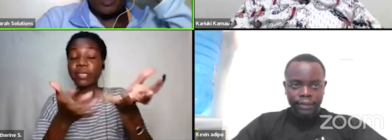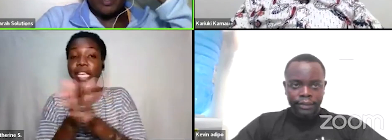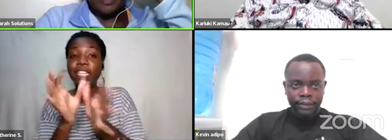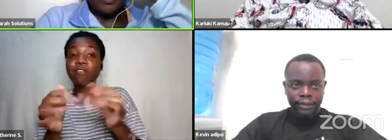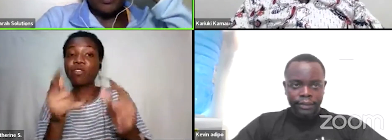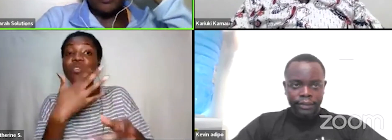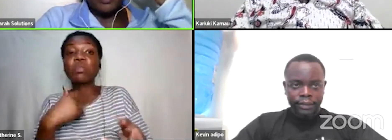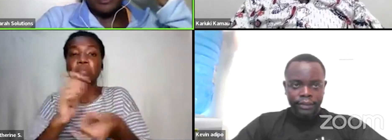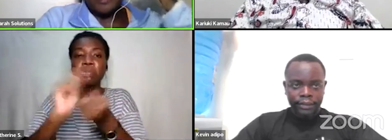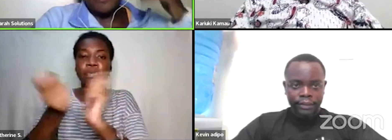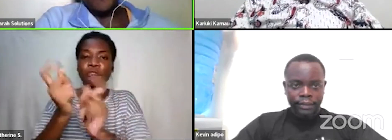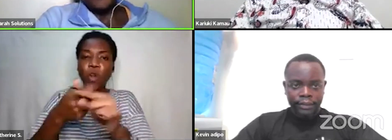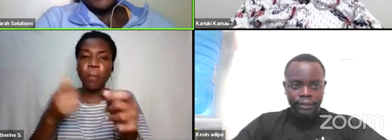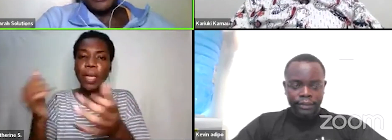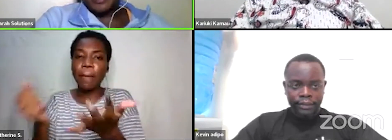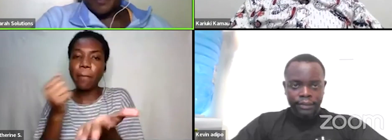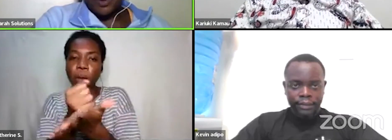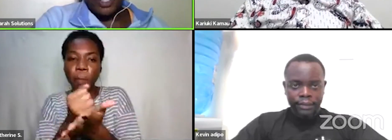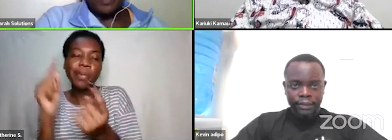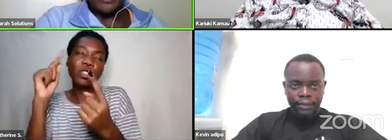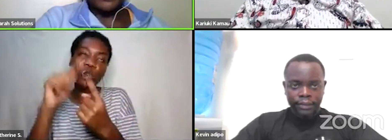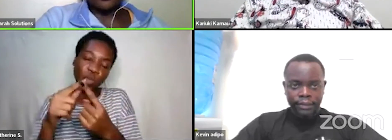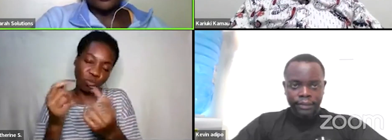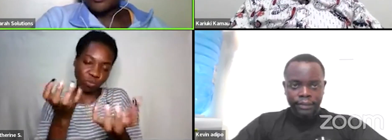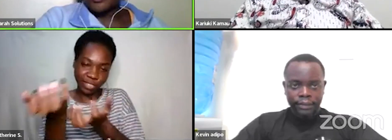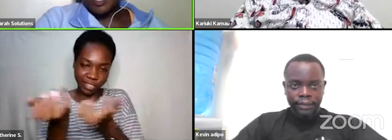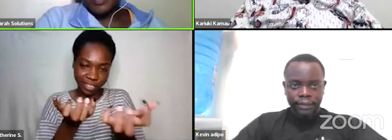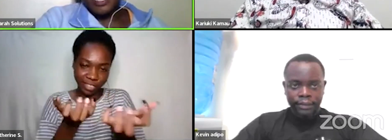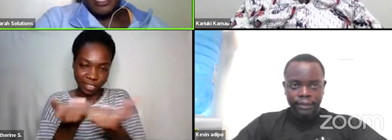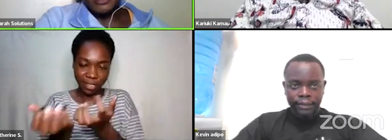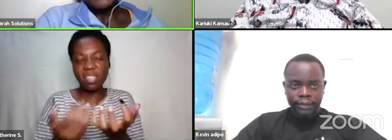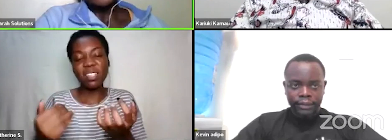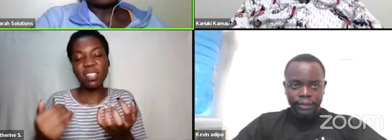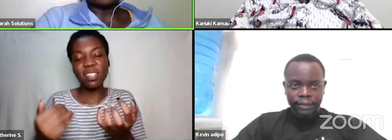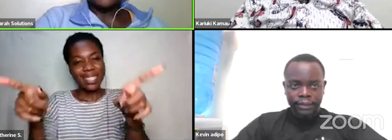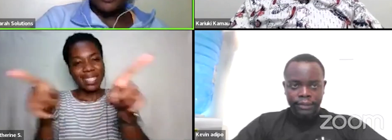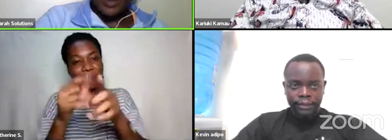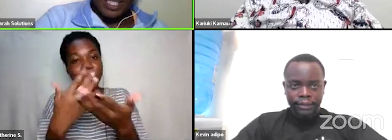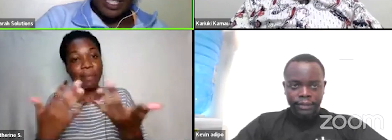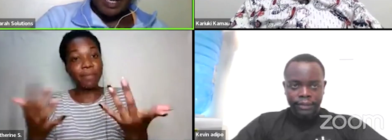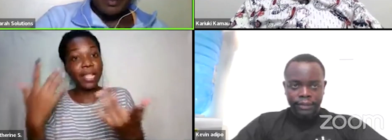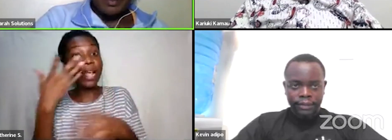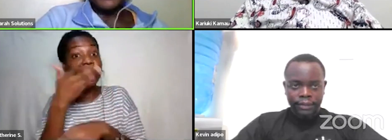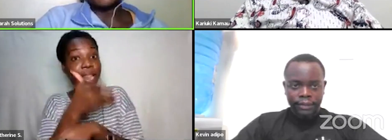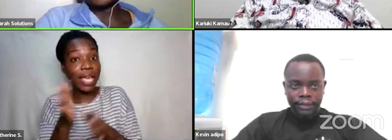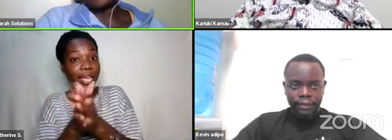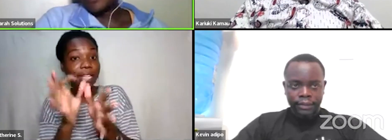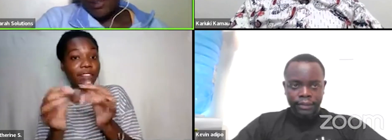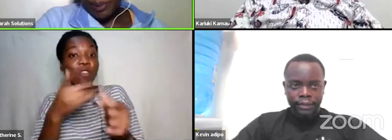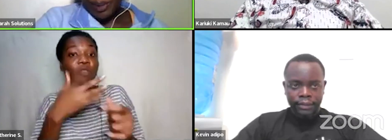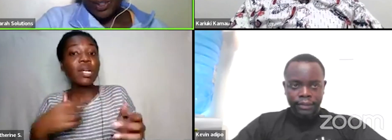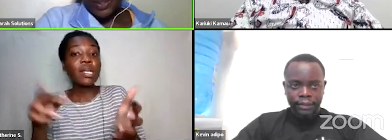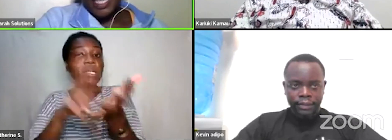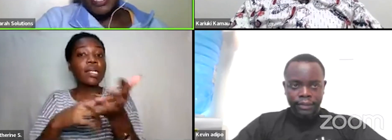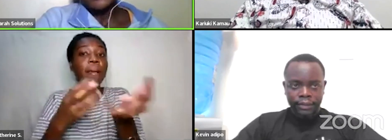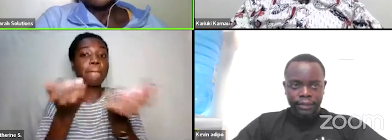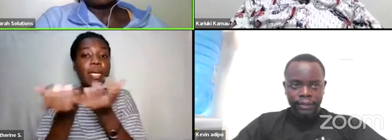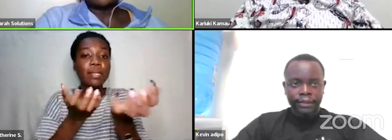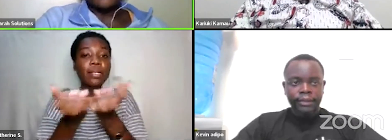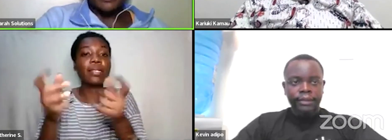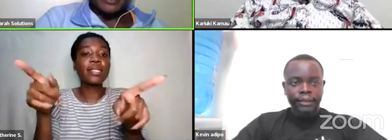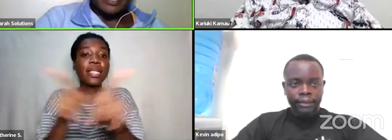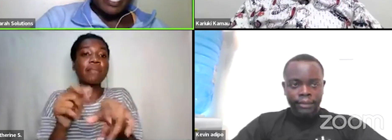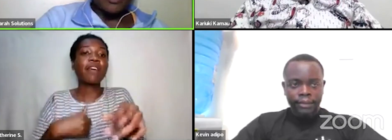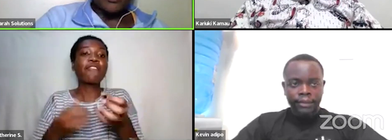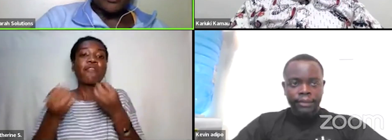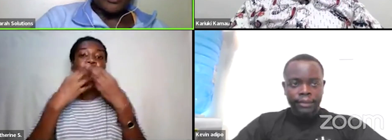from employment into entrepreneurship, there's also something there. If you're looking to register a business, there's some information on that. If